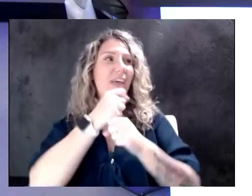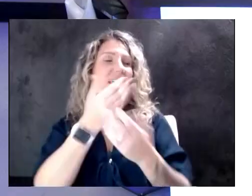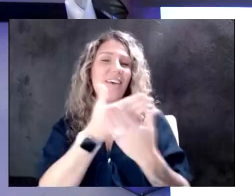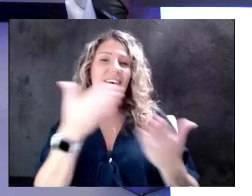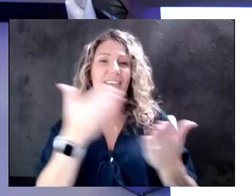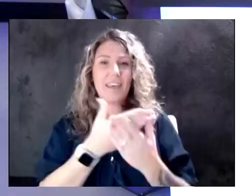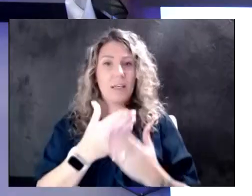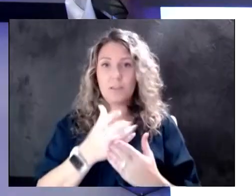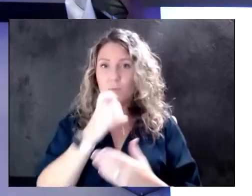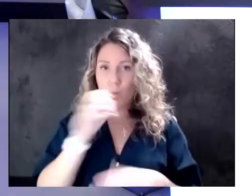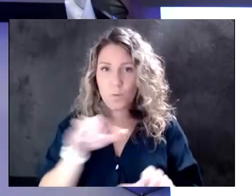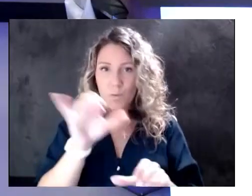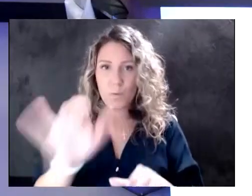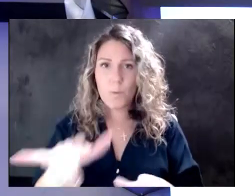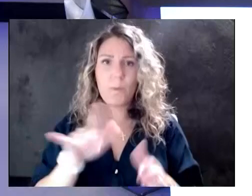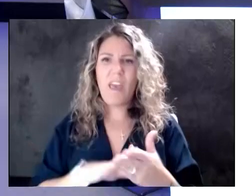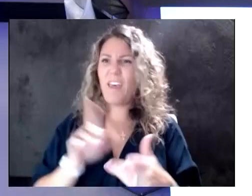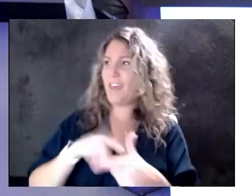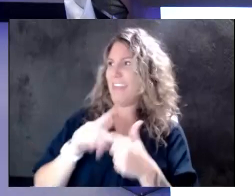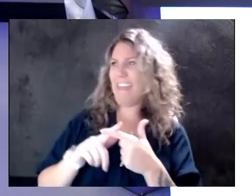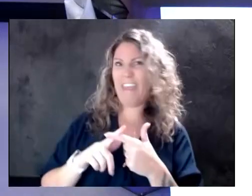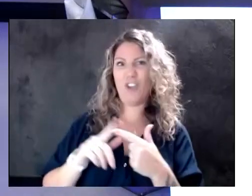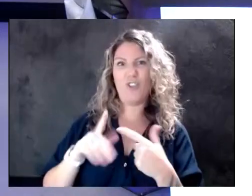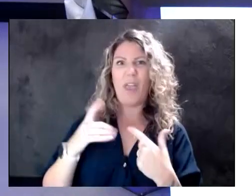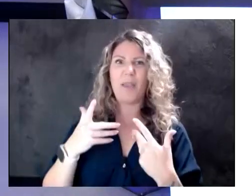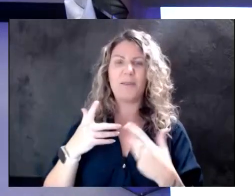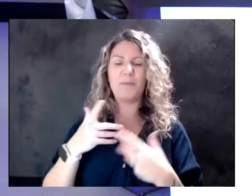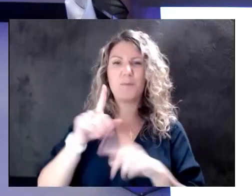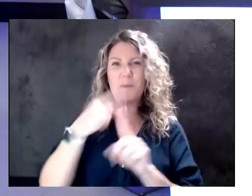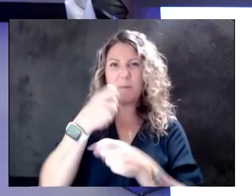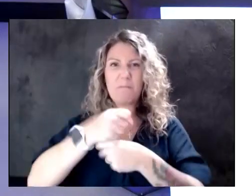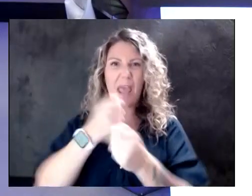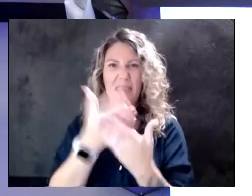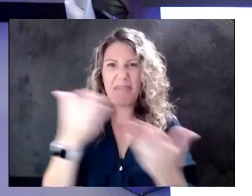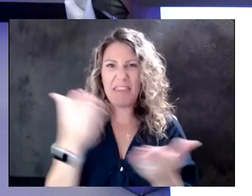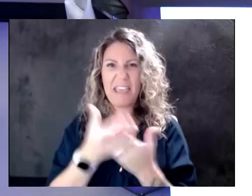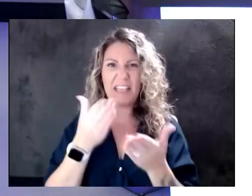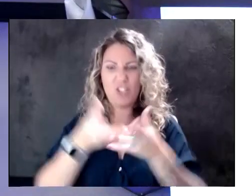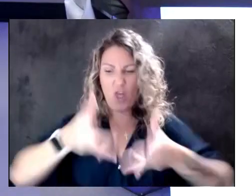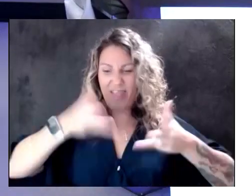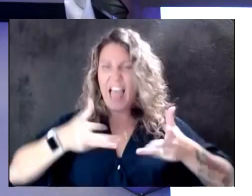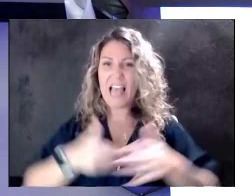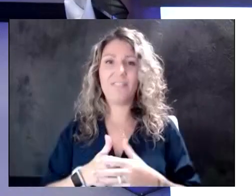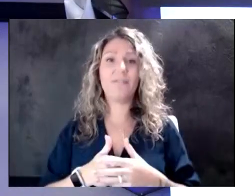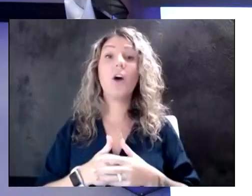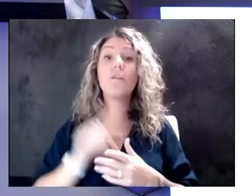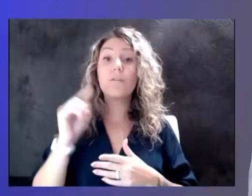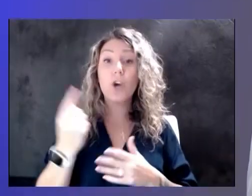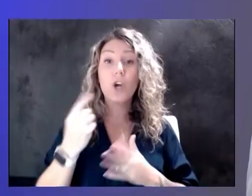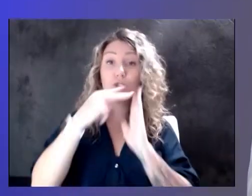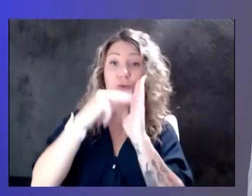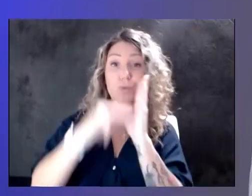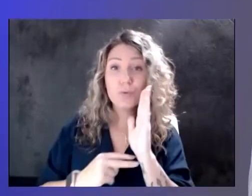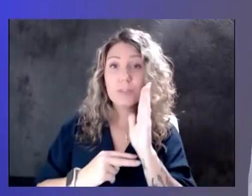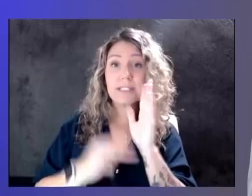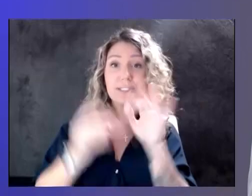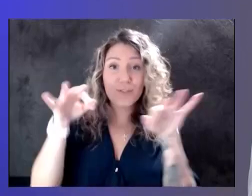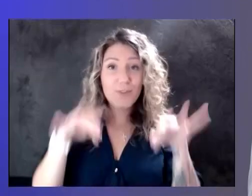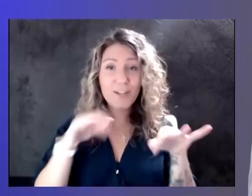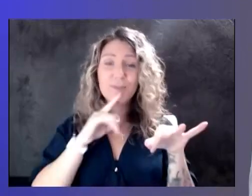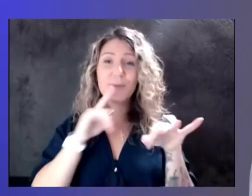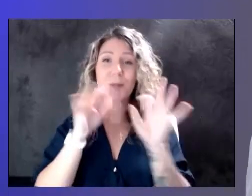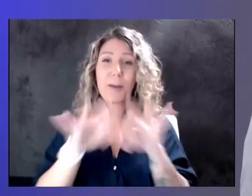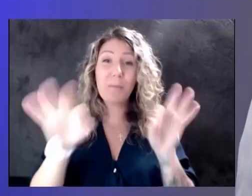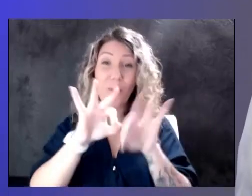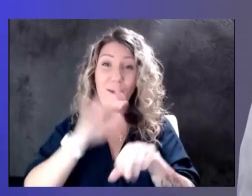extra screws left over. Right. Yes. So my first piece of advice is read the directions. Okay. It's really important.